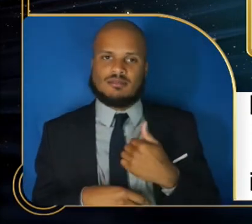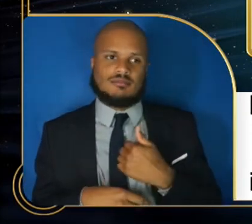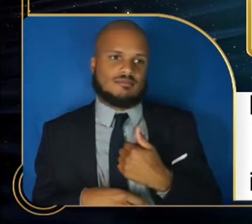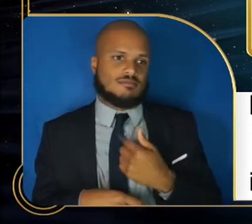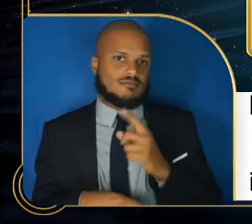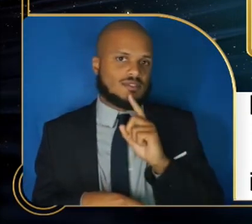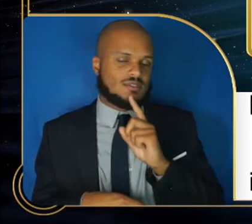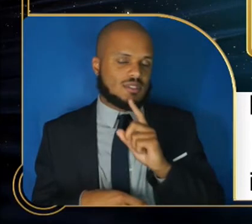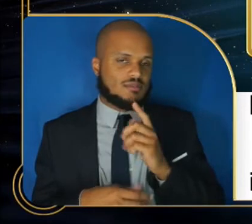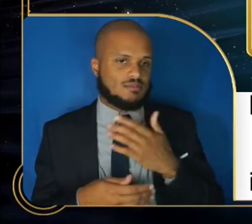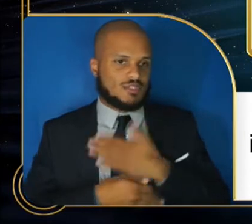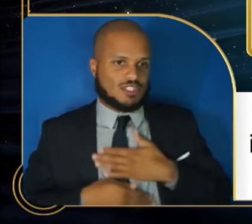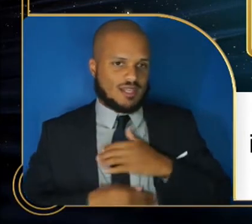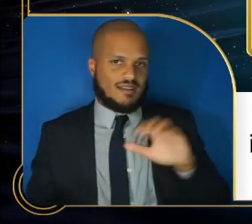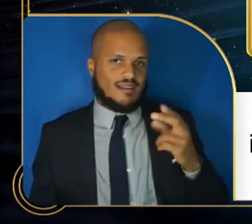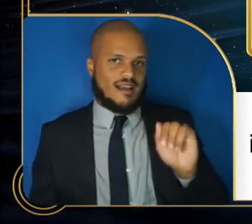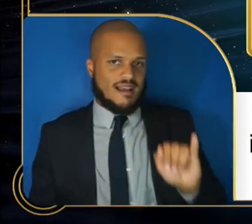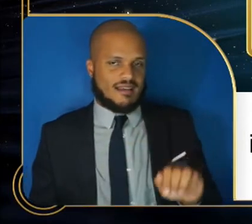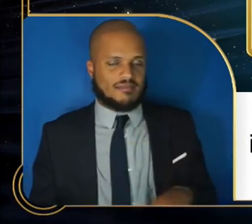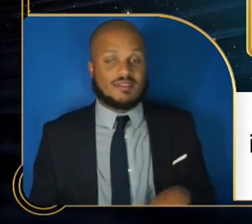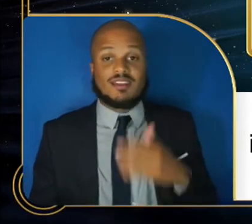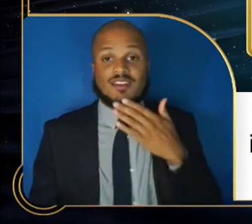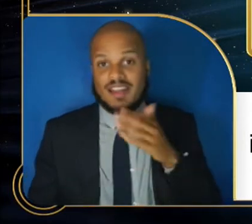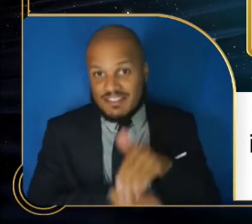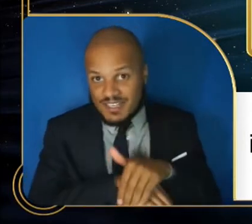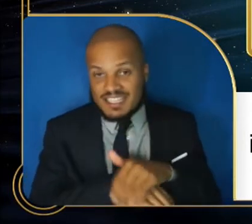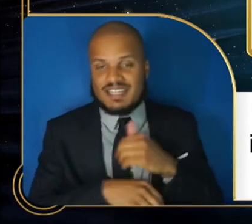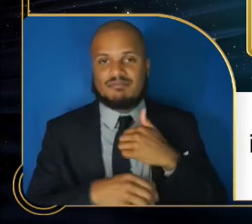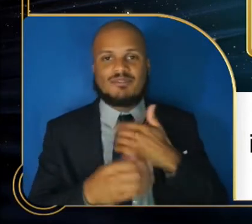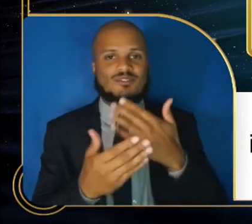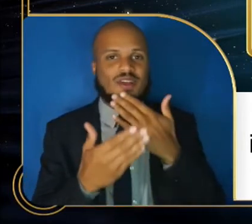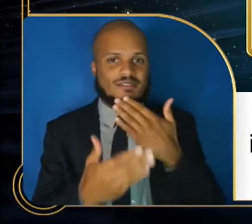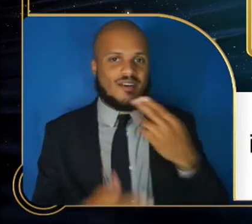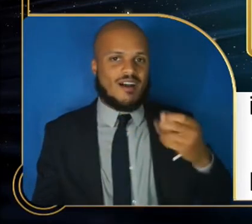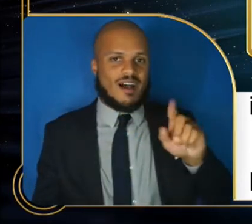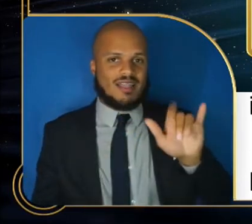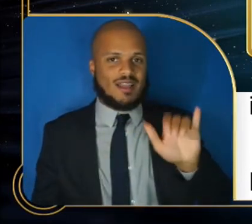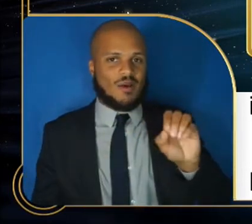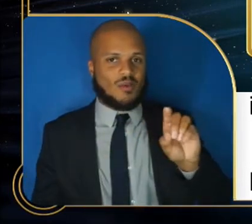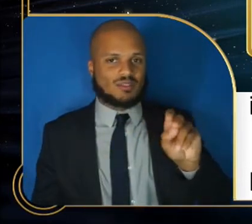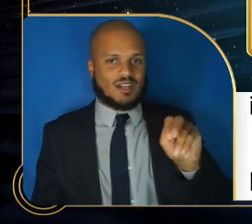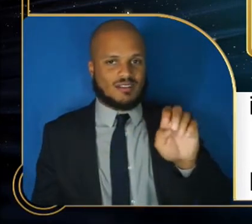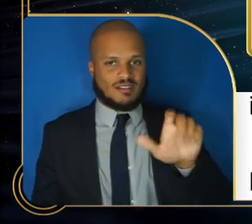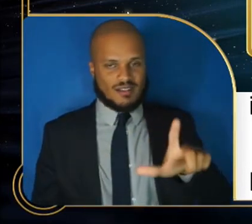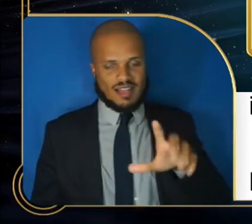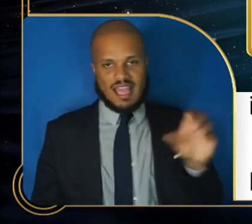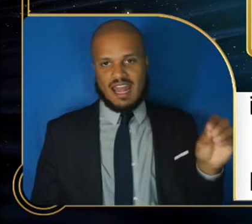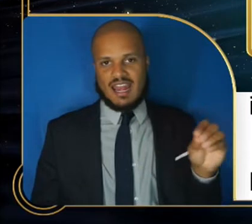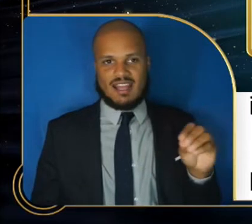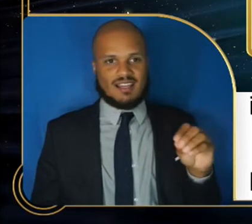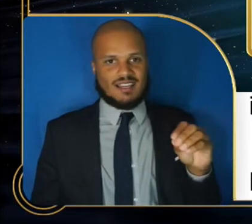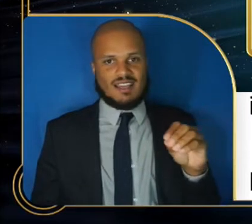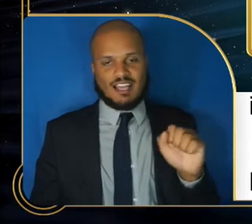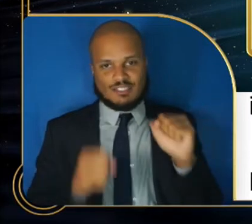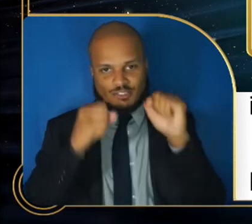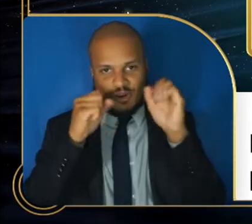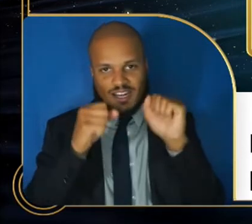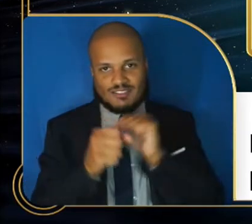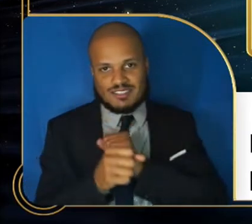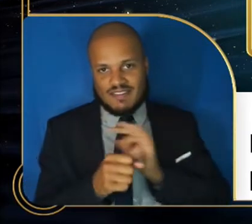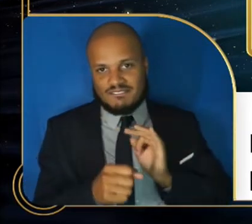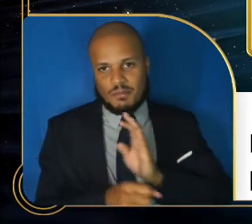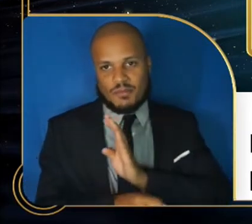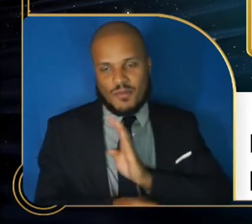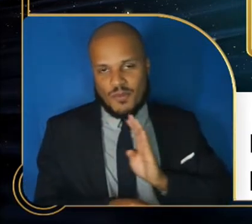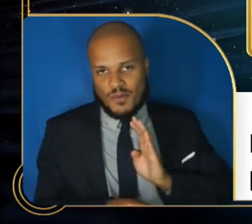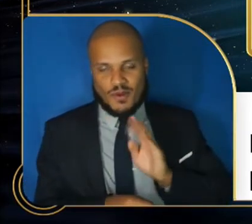evening, everyone. I'm so grateful to Holly O'Donnell and the extraordinary staff and board at the Judge David L.